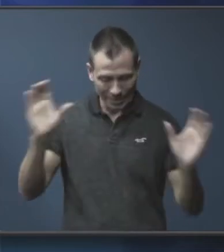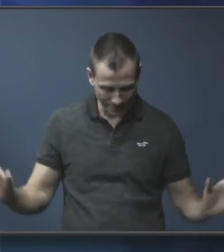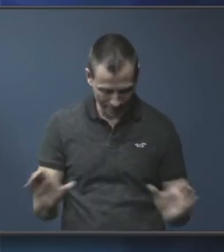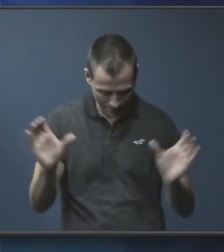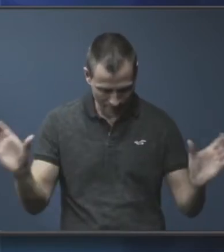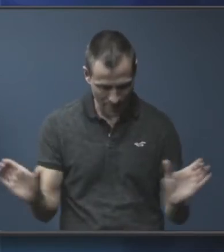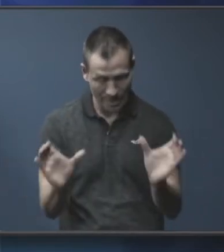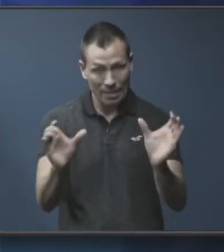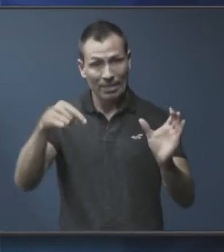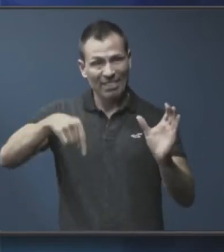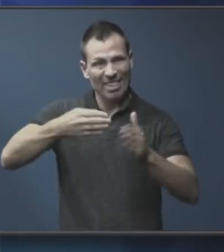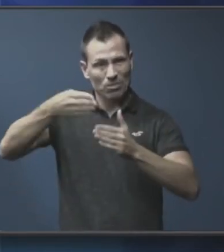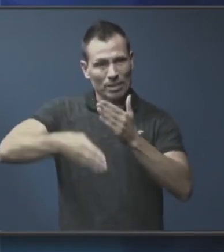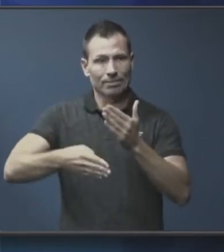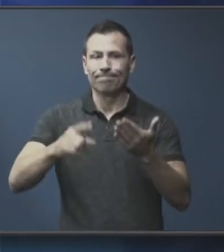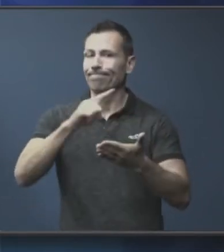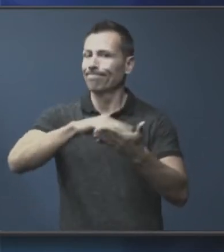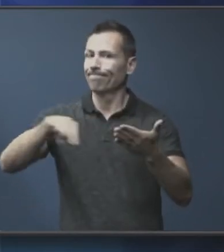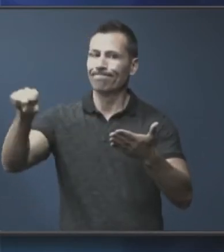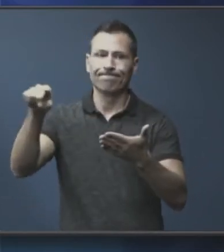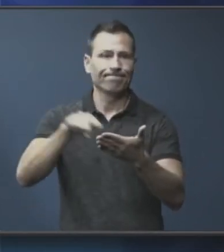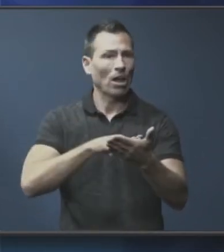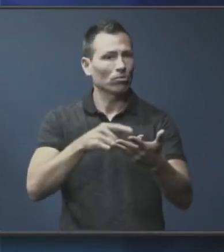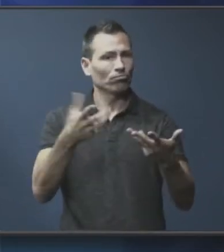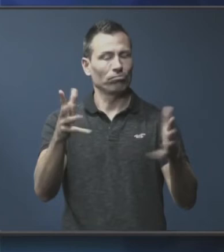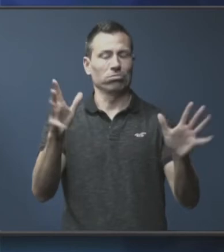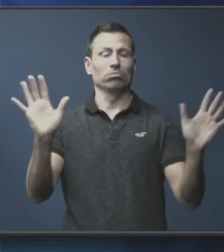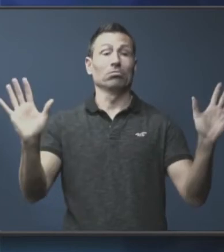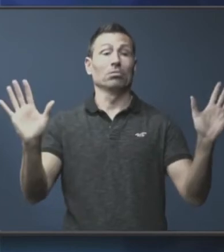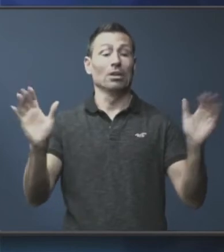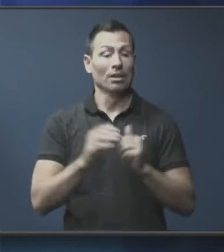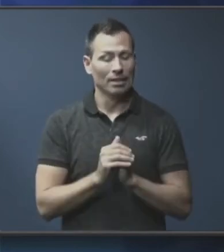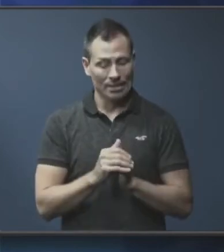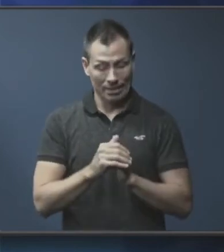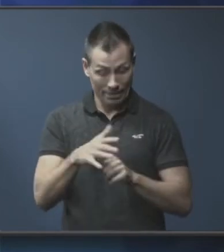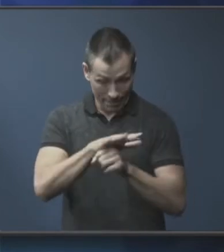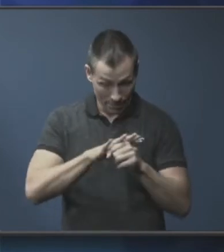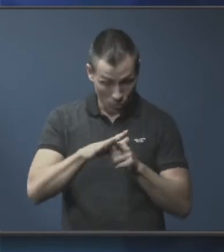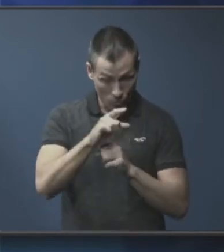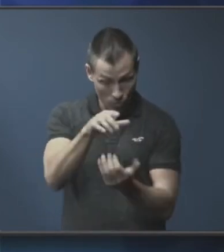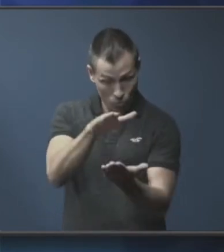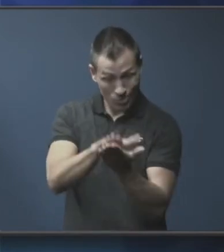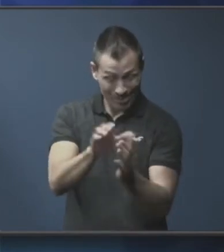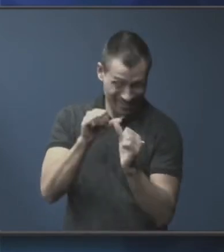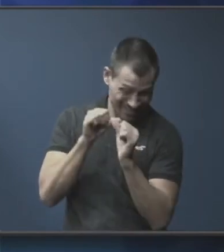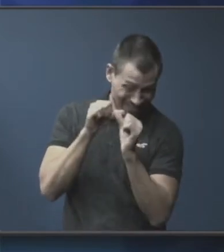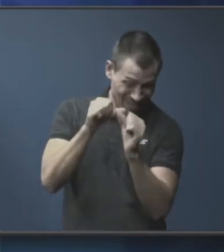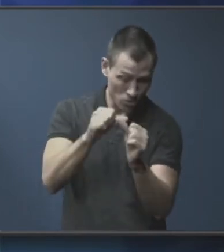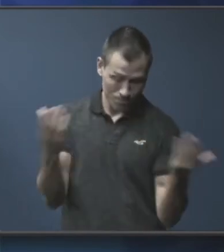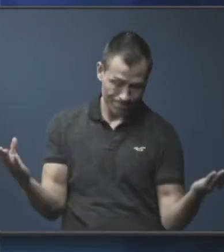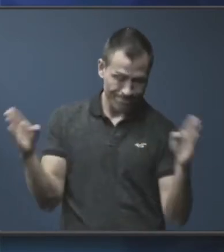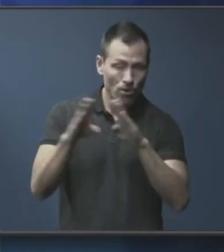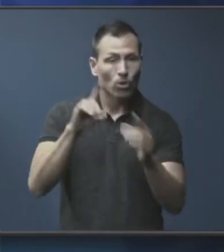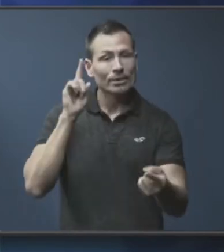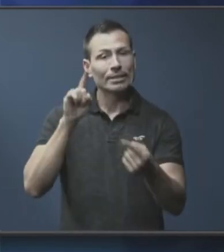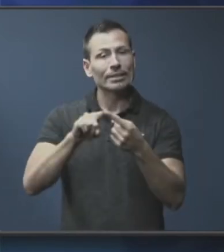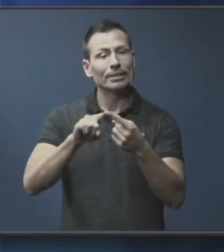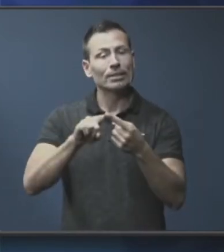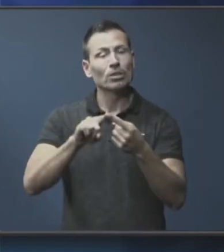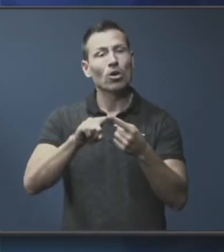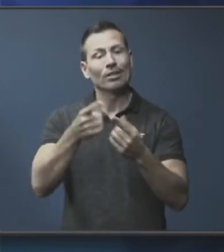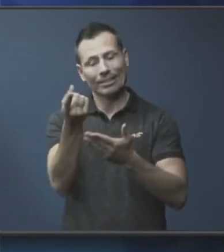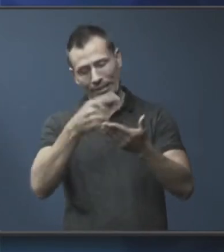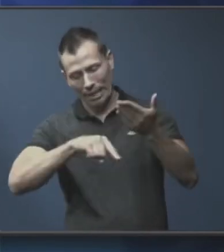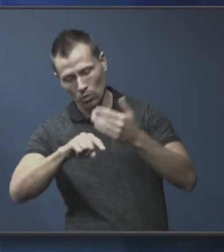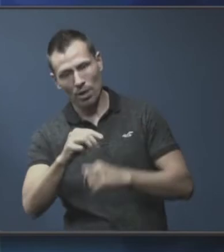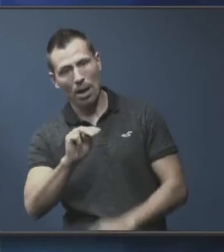for this weekend. The district remains closed through Monday. We will continue to update on the schedule that we